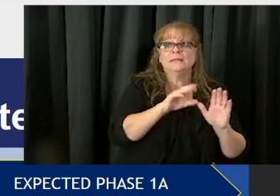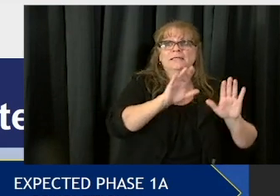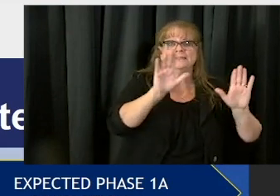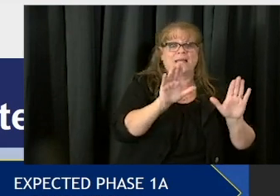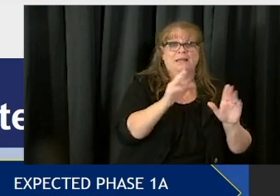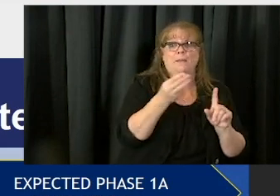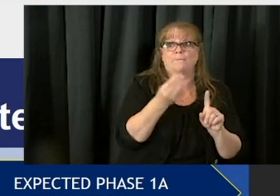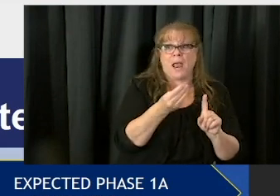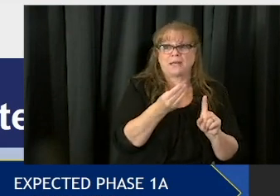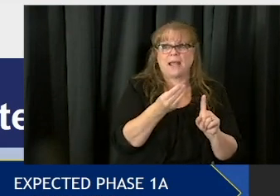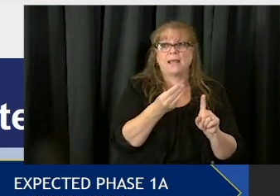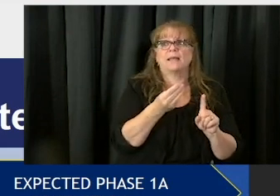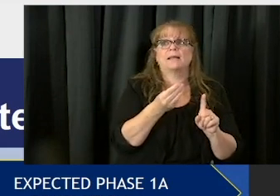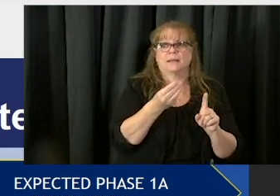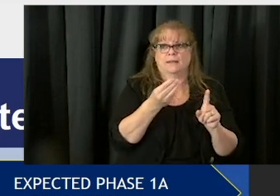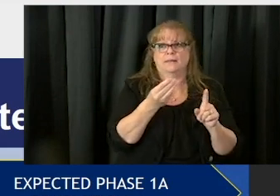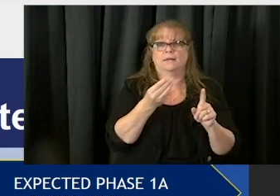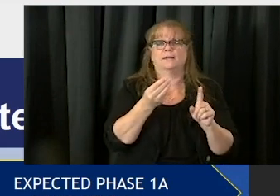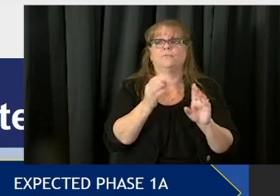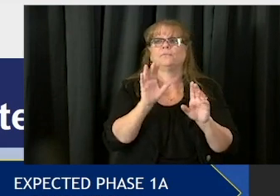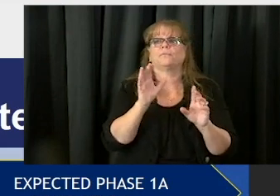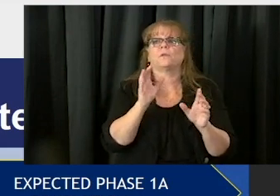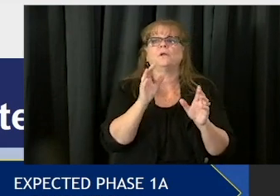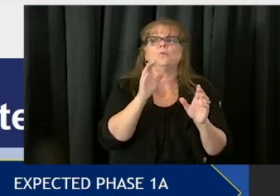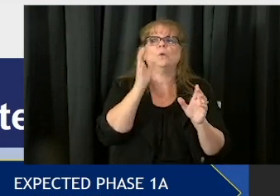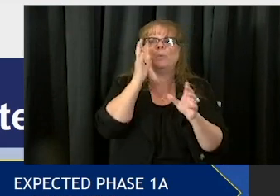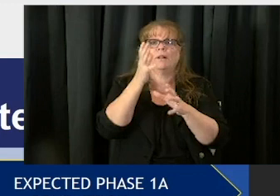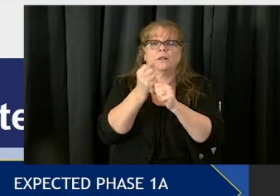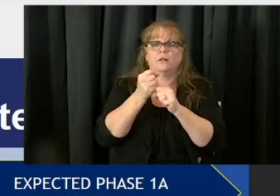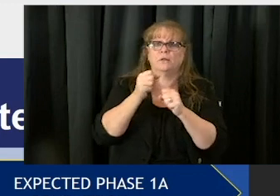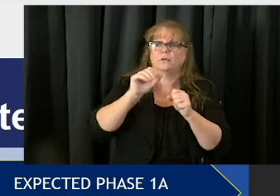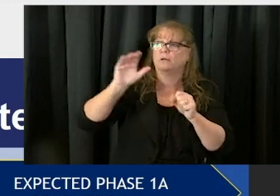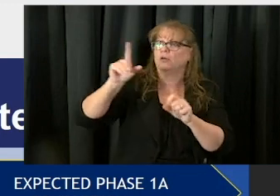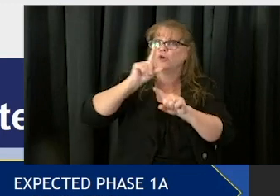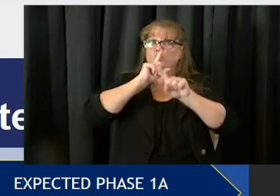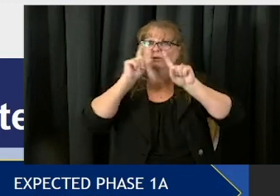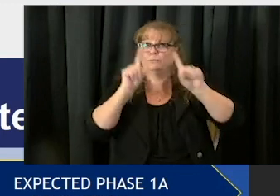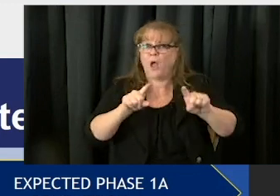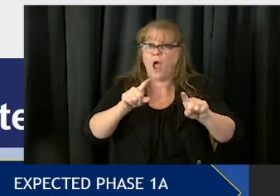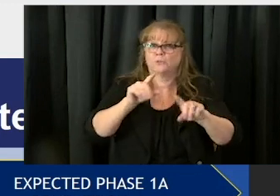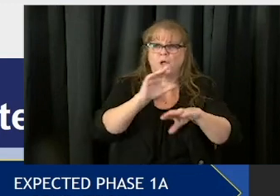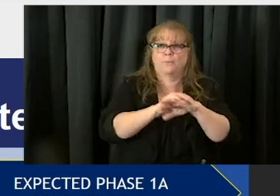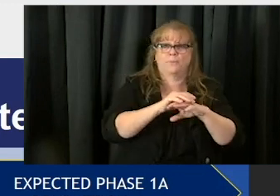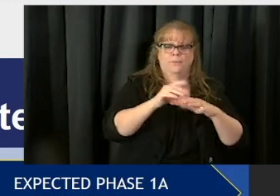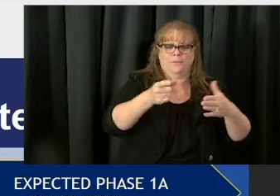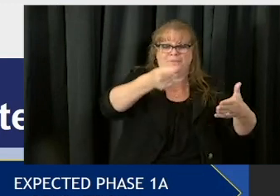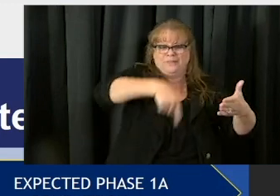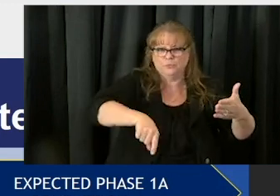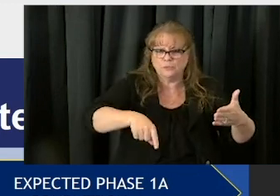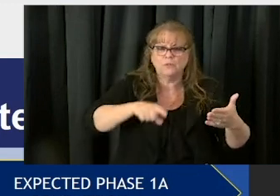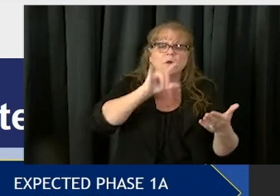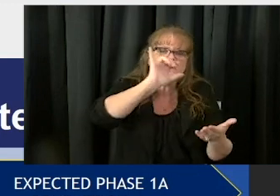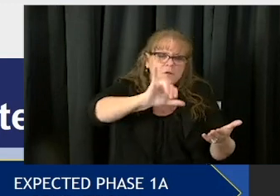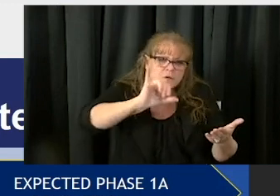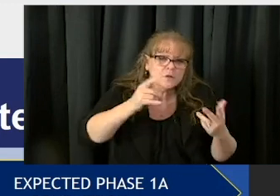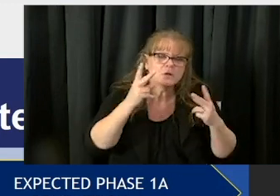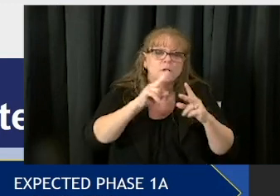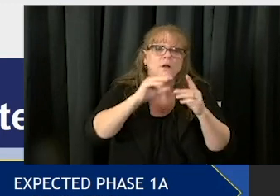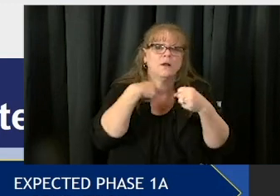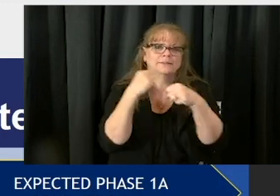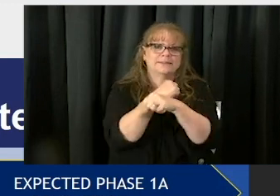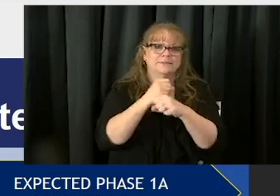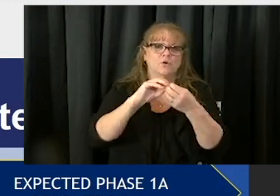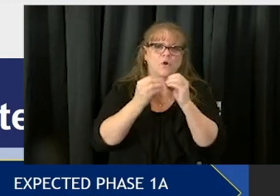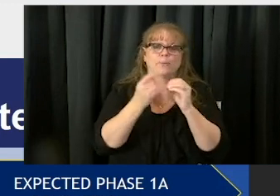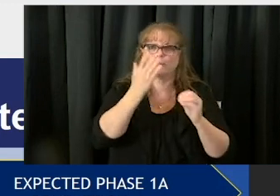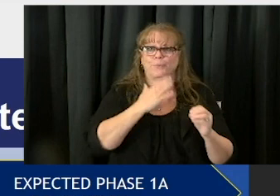morning. Part of the issue is we're not always sure. Originally supposed to be Monday, but it's often lapsed into Tuesday and Wednesday when we get the vaccine. So there will